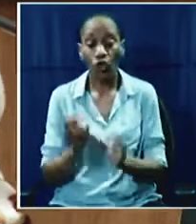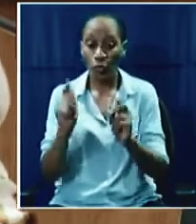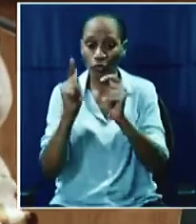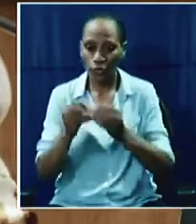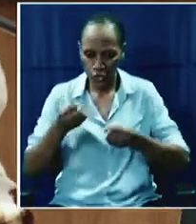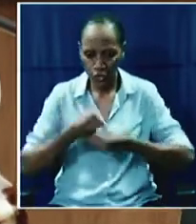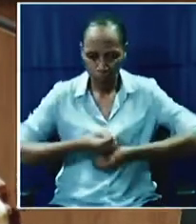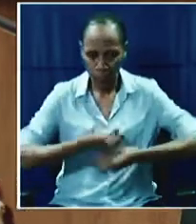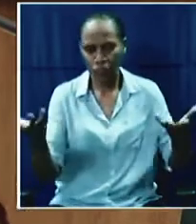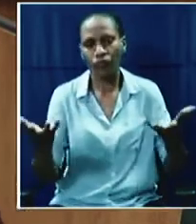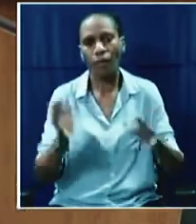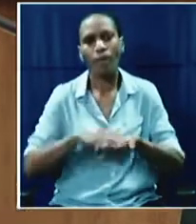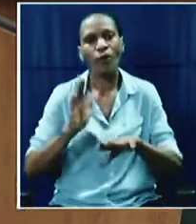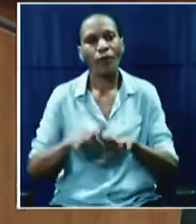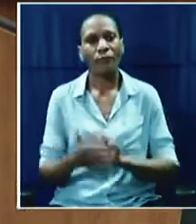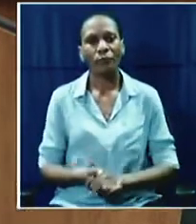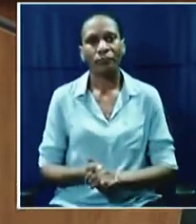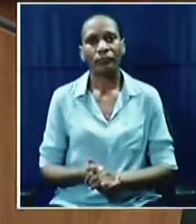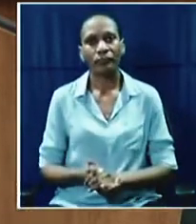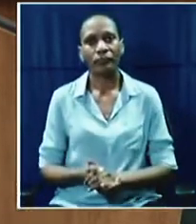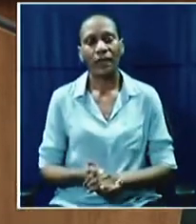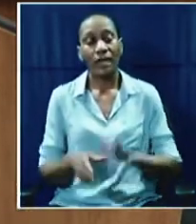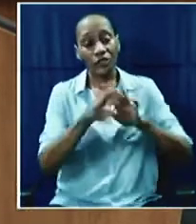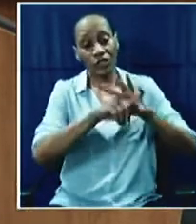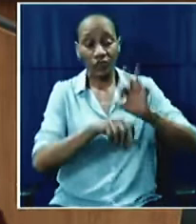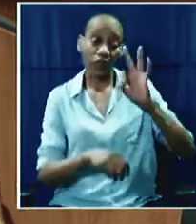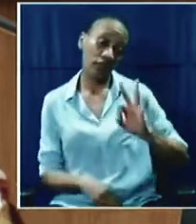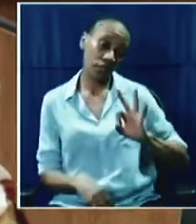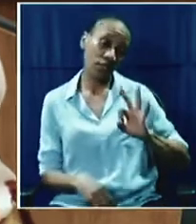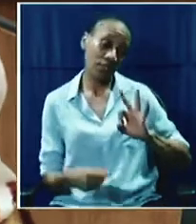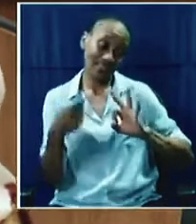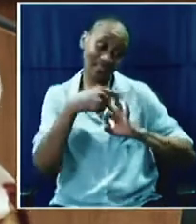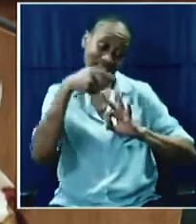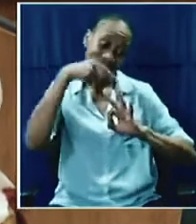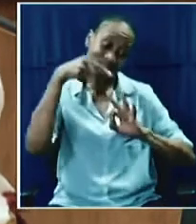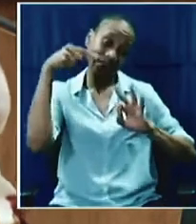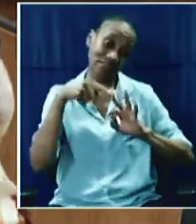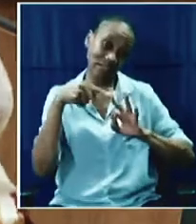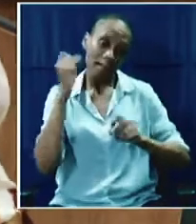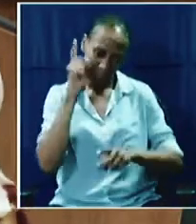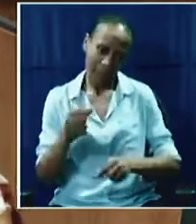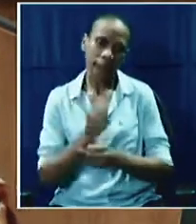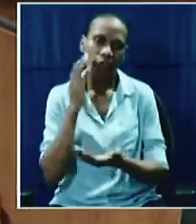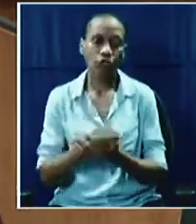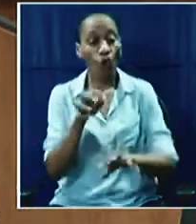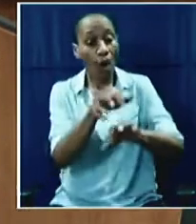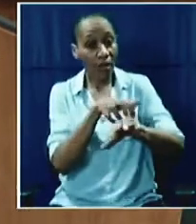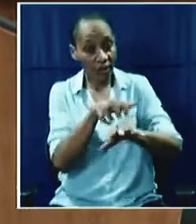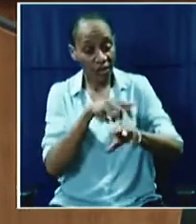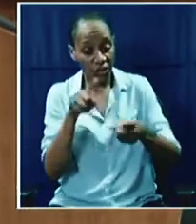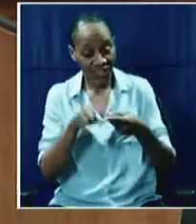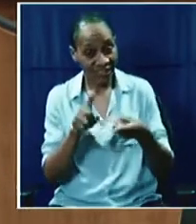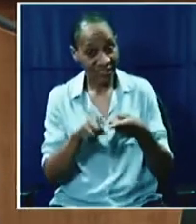opportunities. The three districts must, of course, ensure that agriculture, which